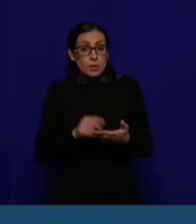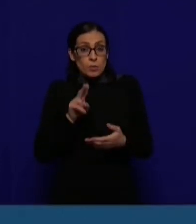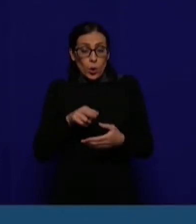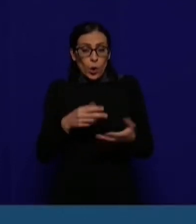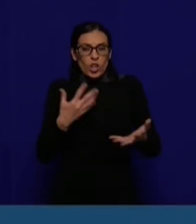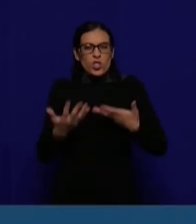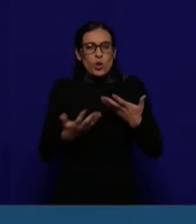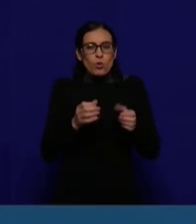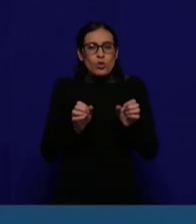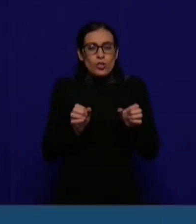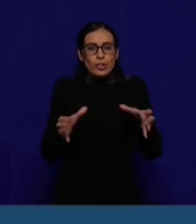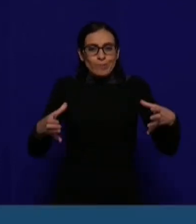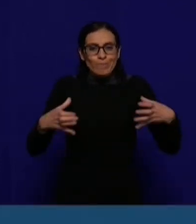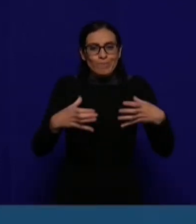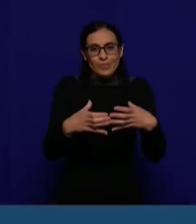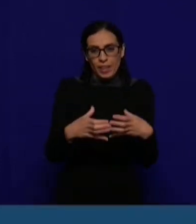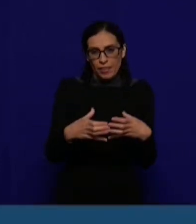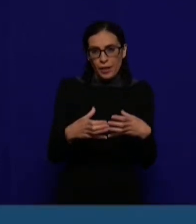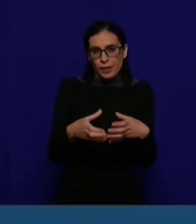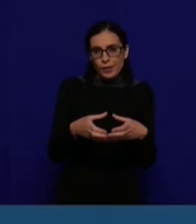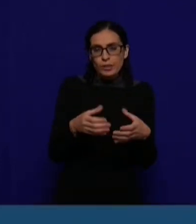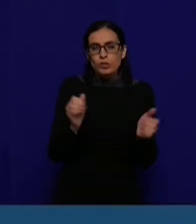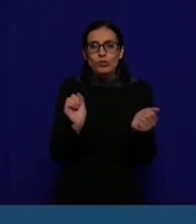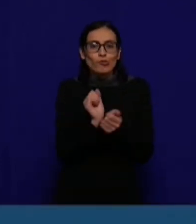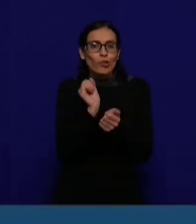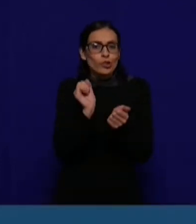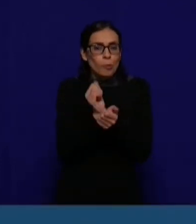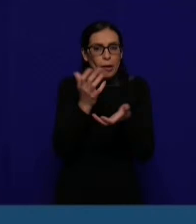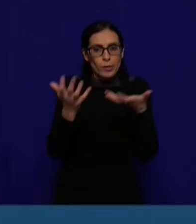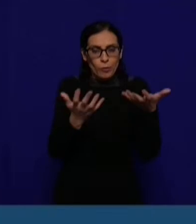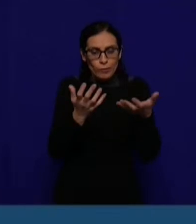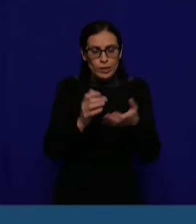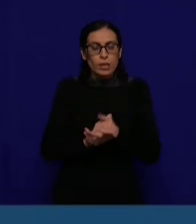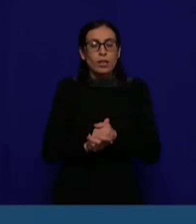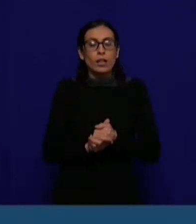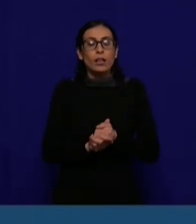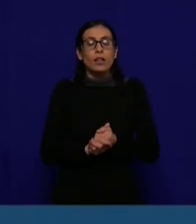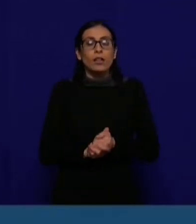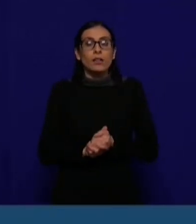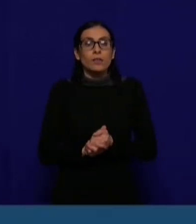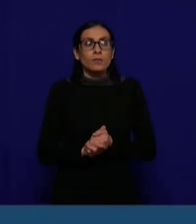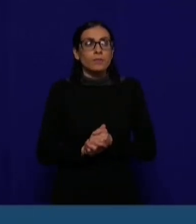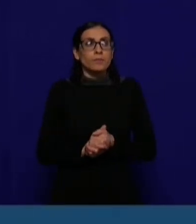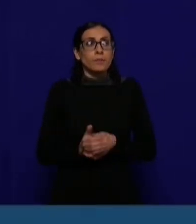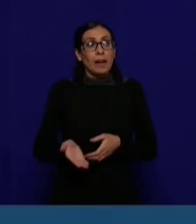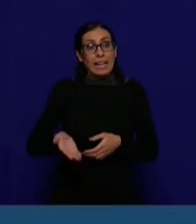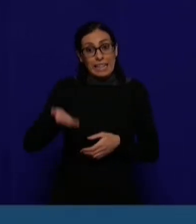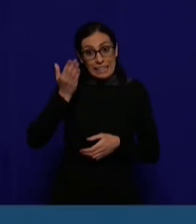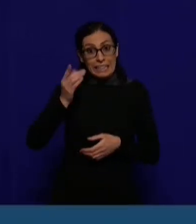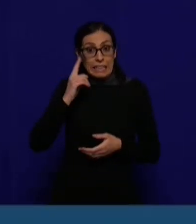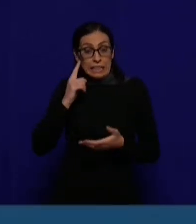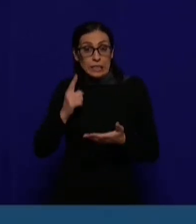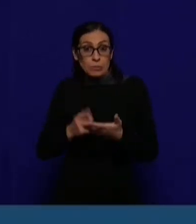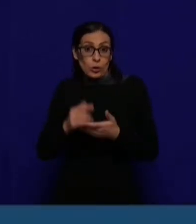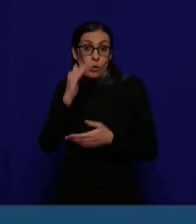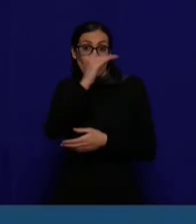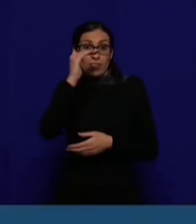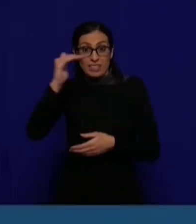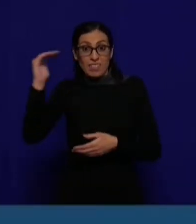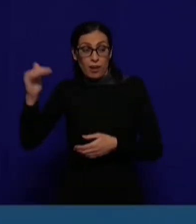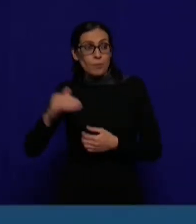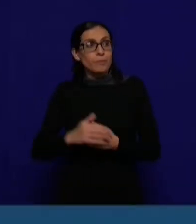ftit każijiet u qegħdin ikunu kontributorju wkoll għal każijiet li qegħdin ikollna. Però l-maġġor parti huma il-household